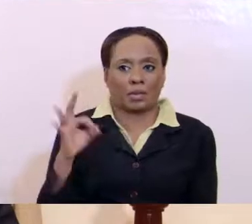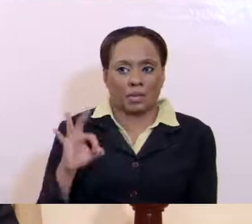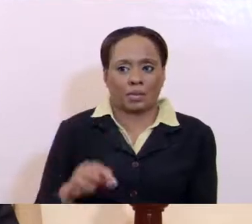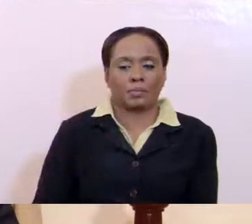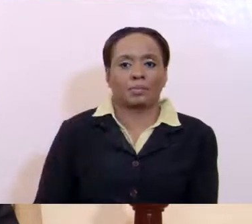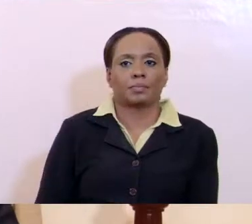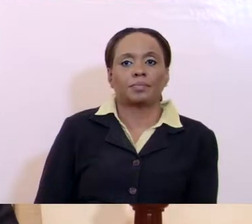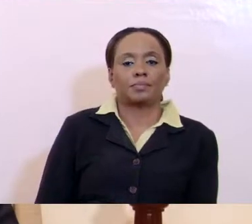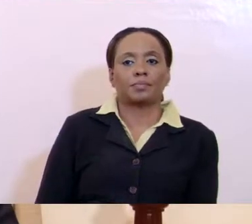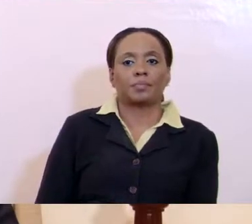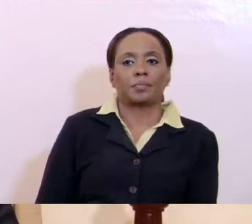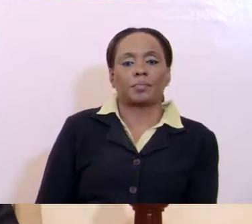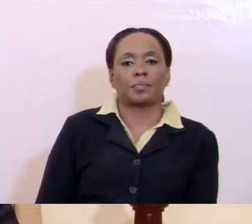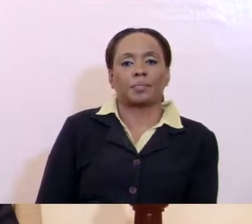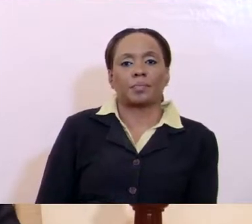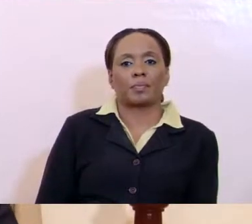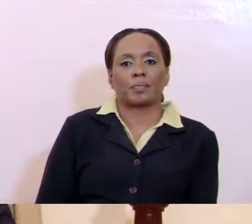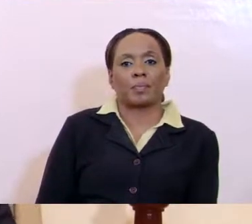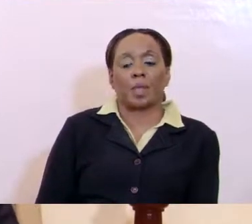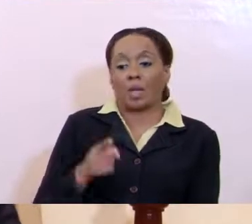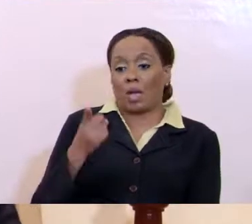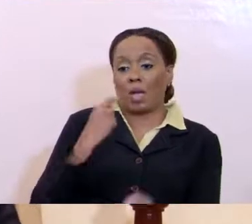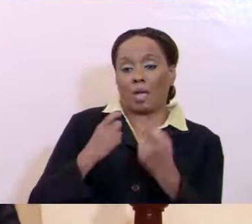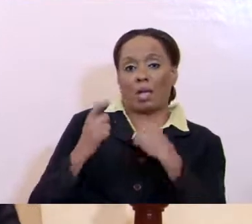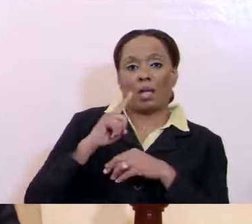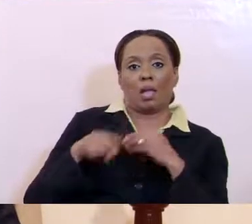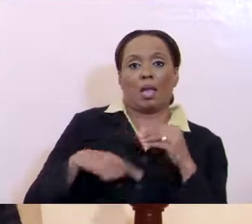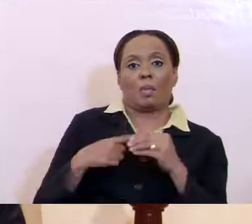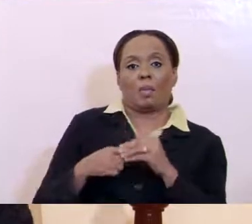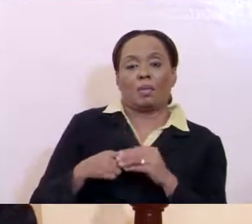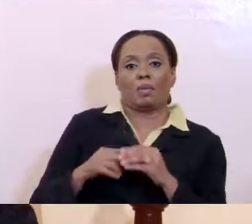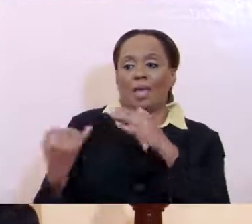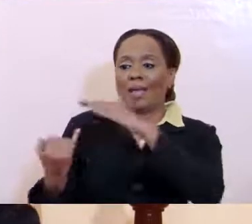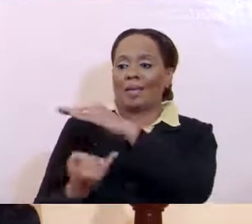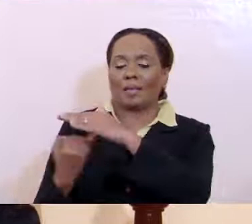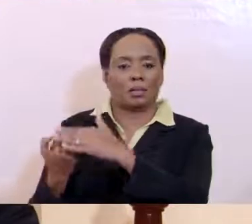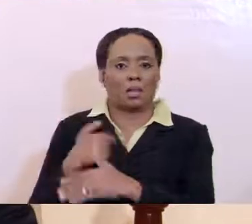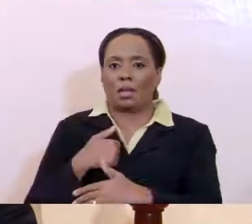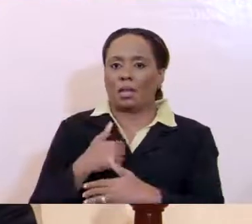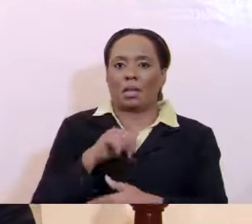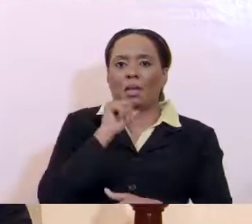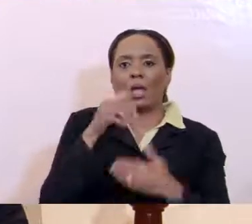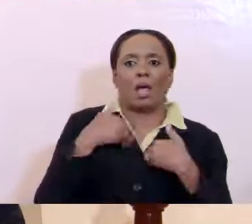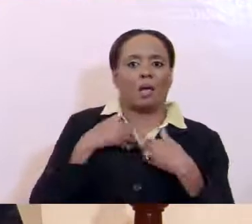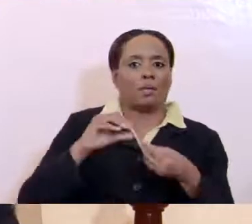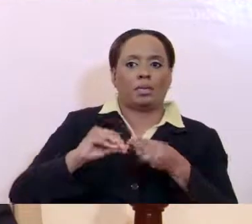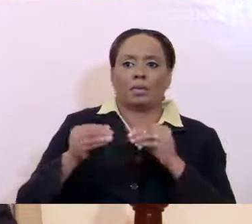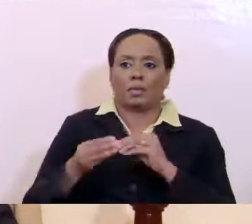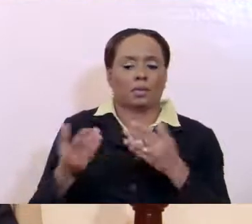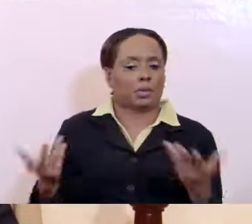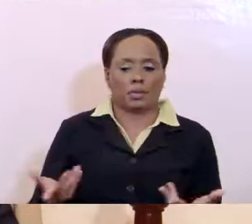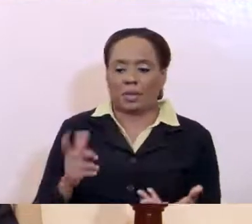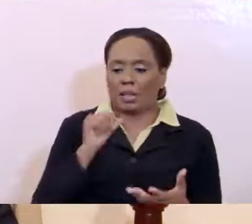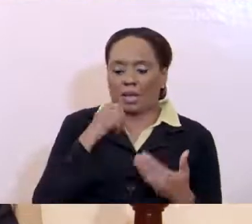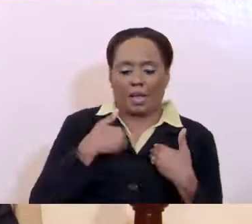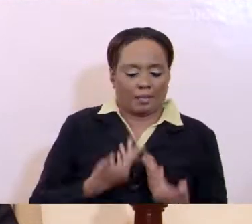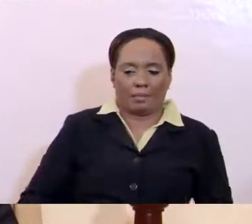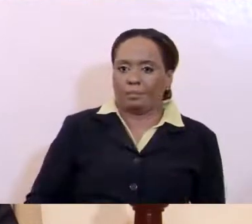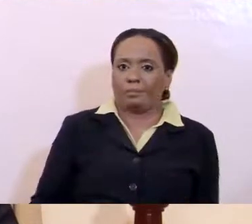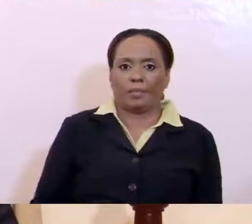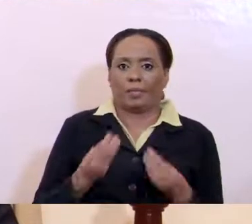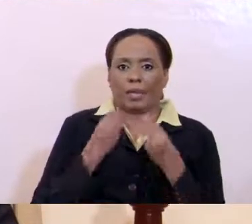about the trends in the isolation facilities, and I did not arm myself with that information prior to coming here this evening.